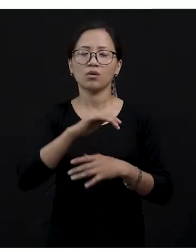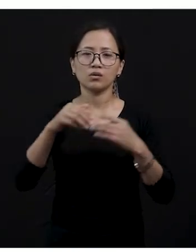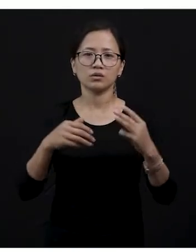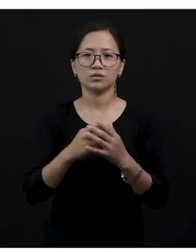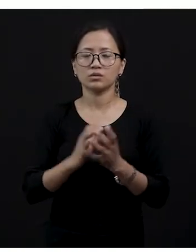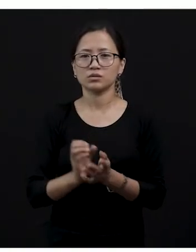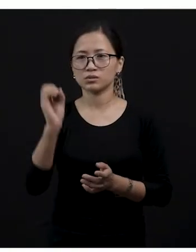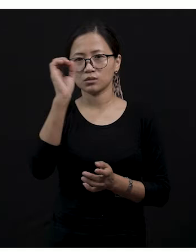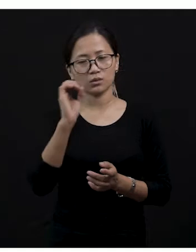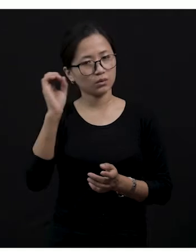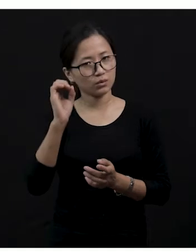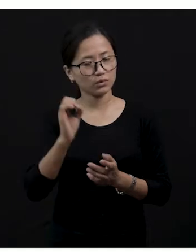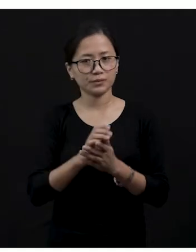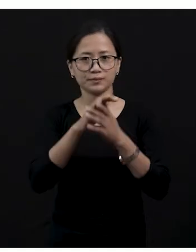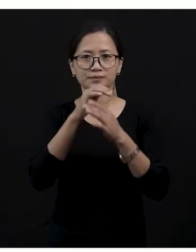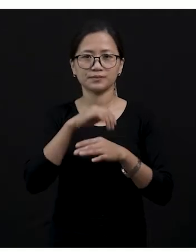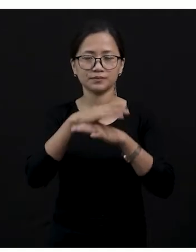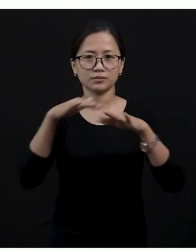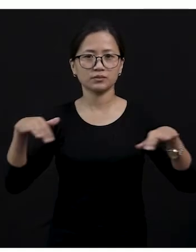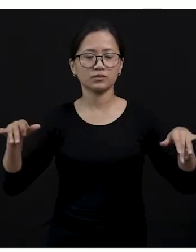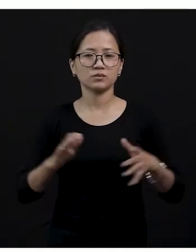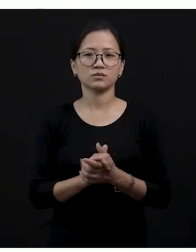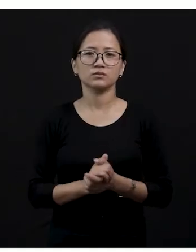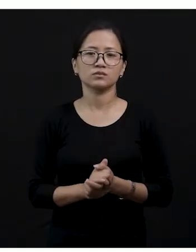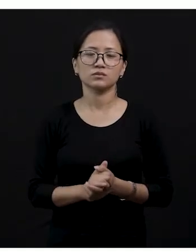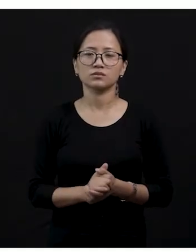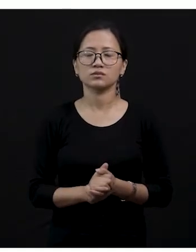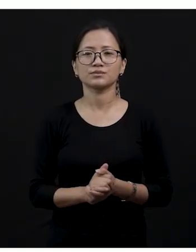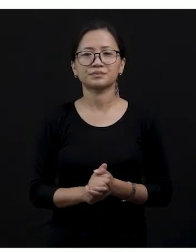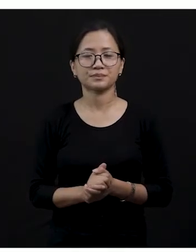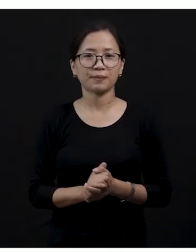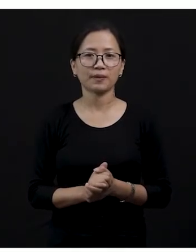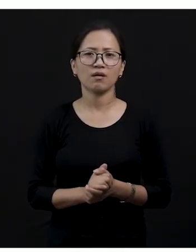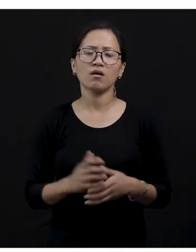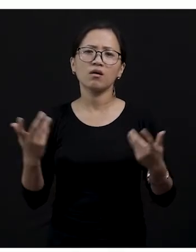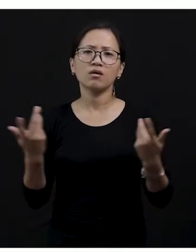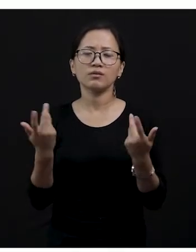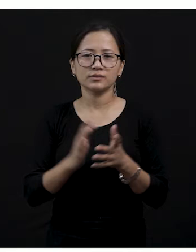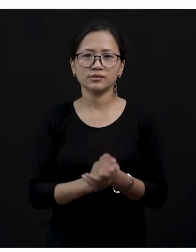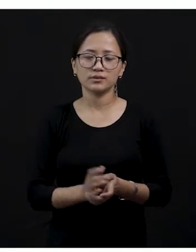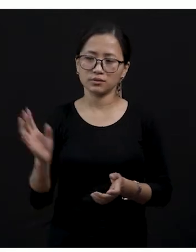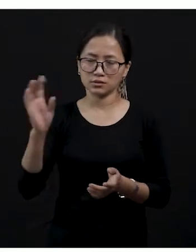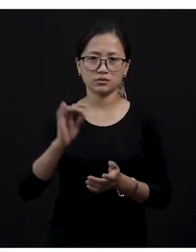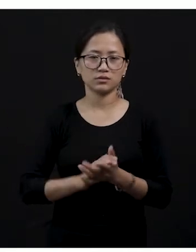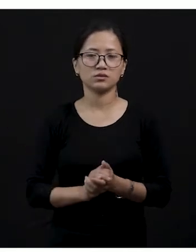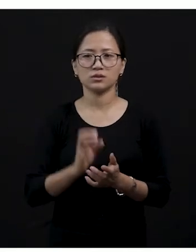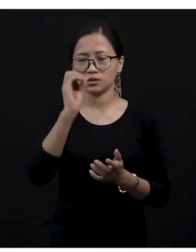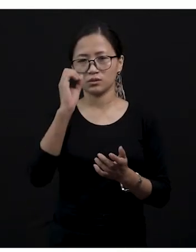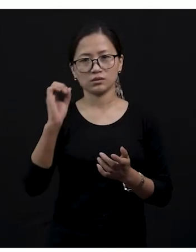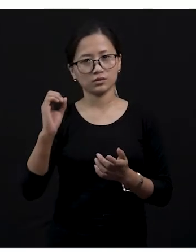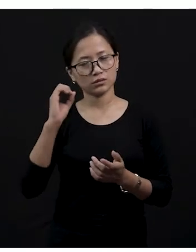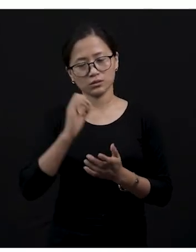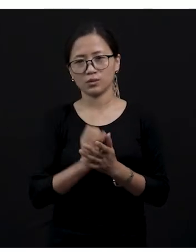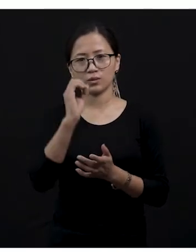by the oceans. I just said we cannot drink ocean water, but why am I saying again it is coming from the